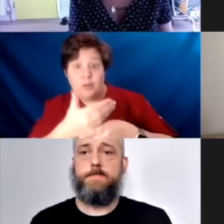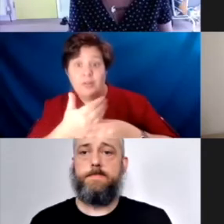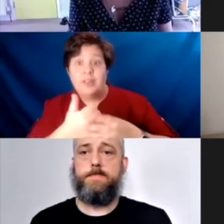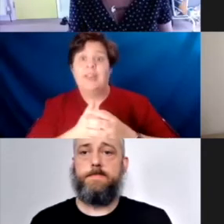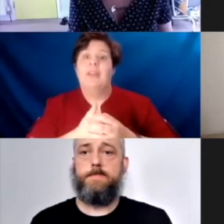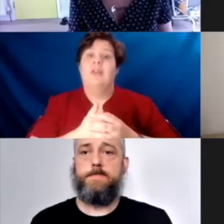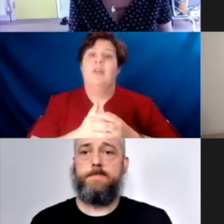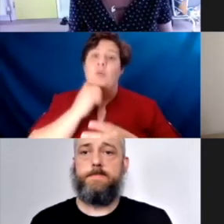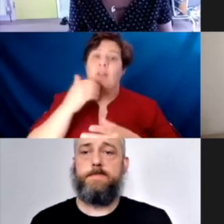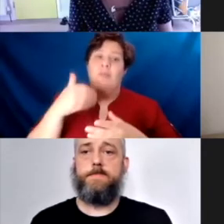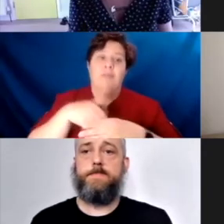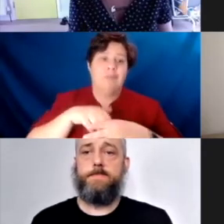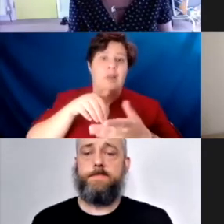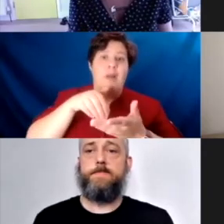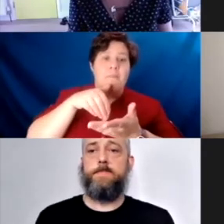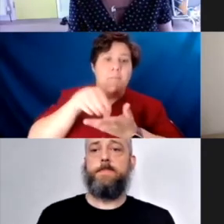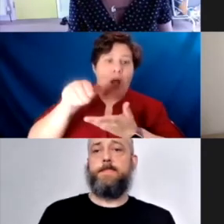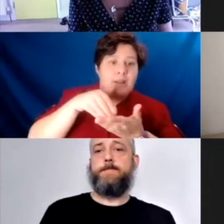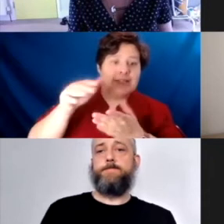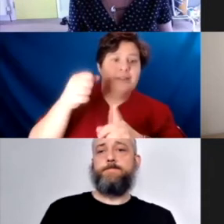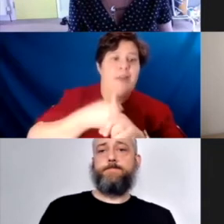would be within the marketing campaign.